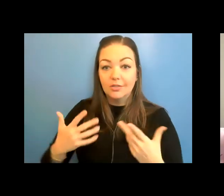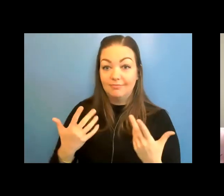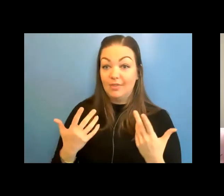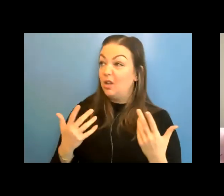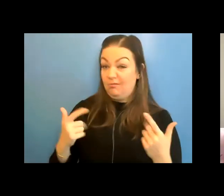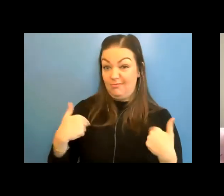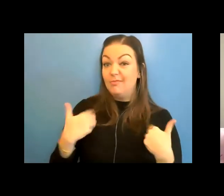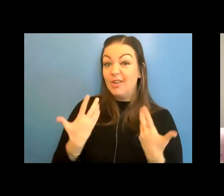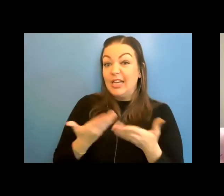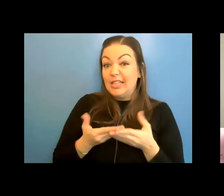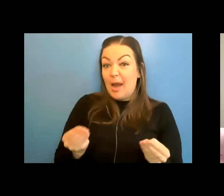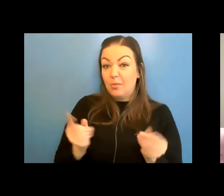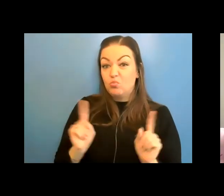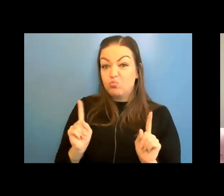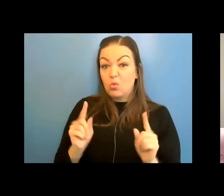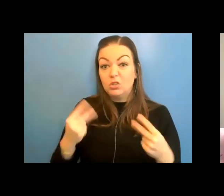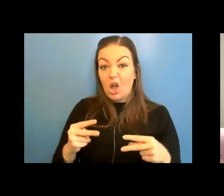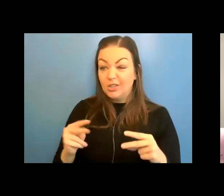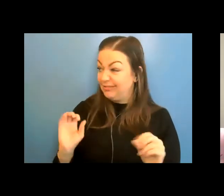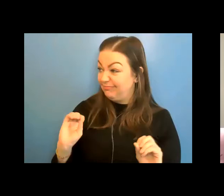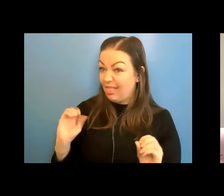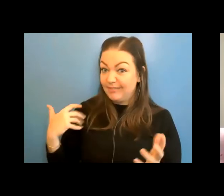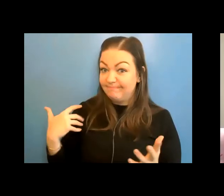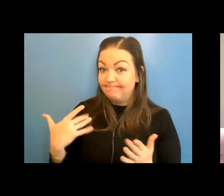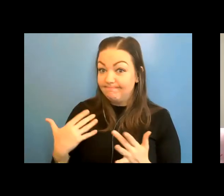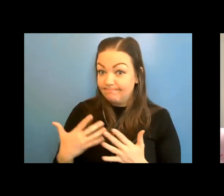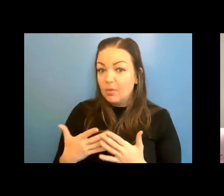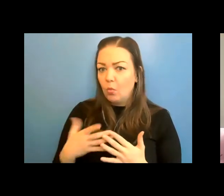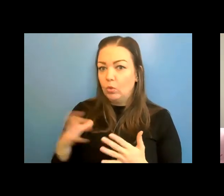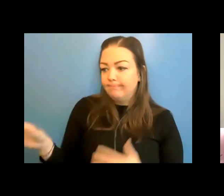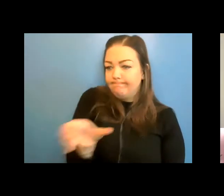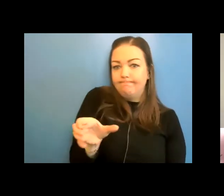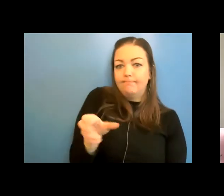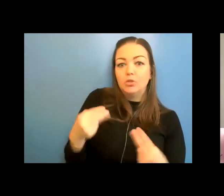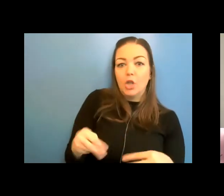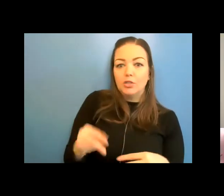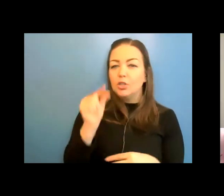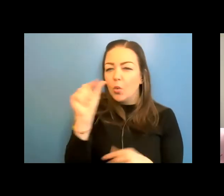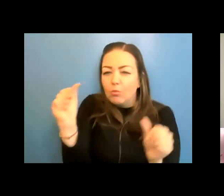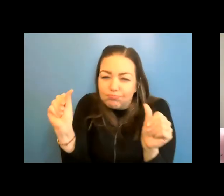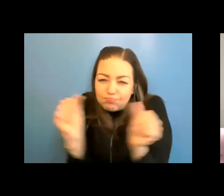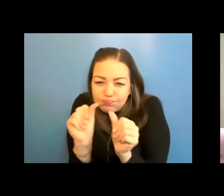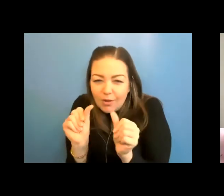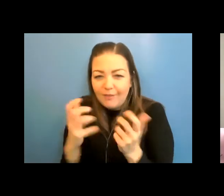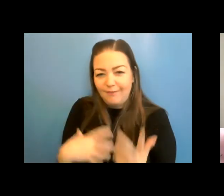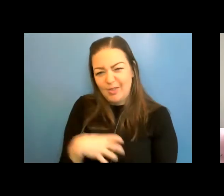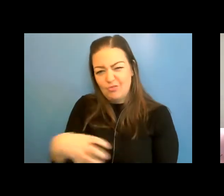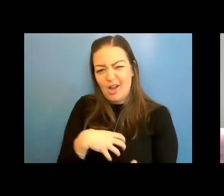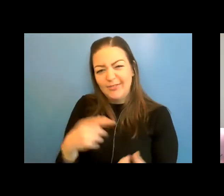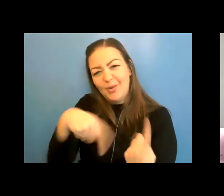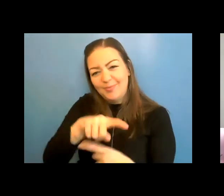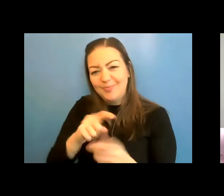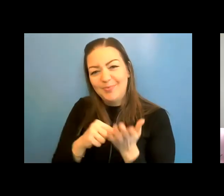delighted that's the first of our little micros. So do have a look at that. And it also